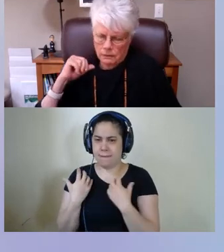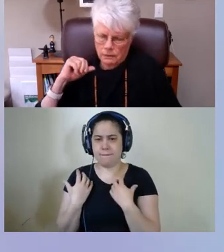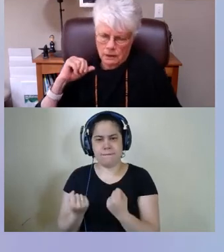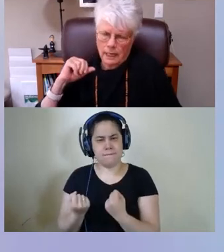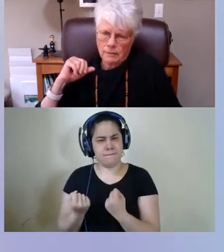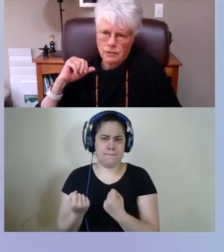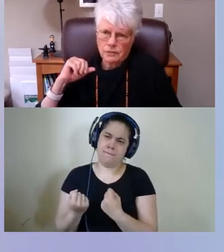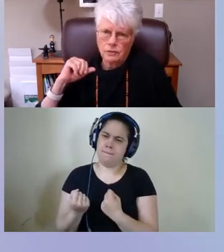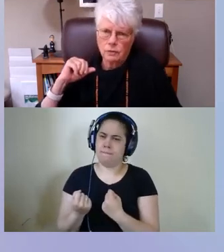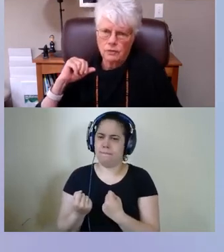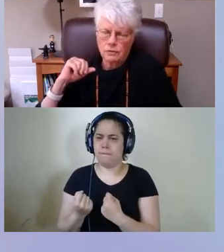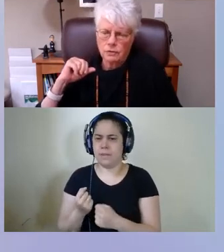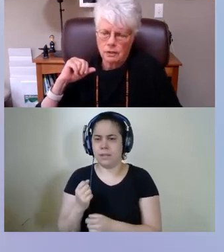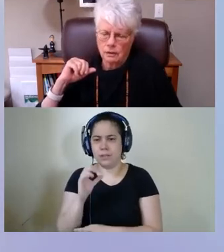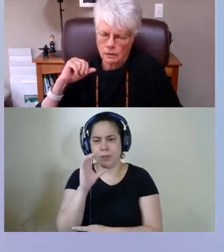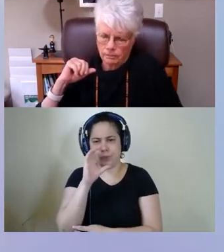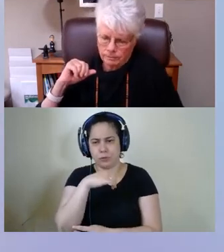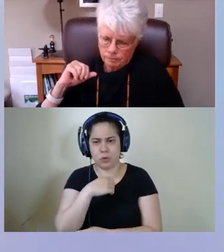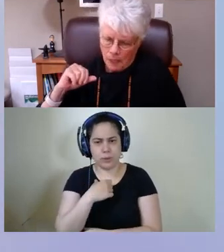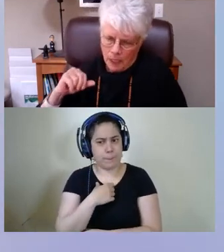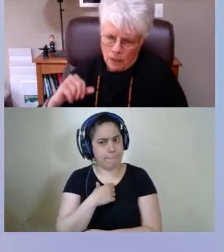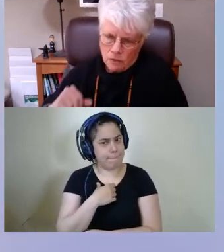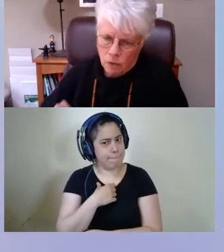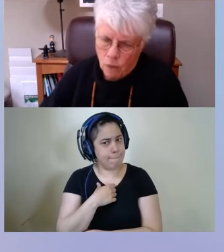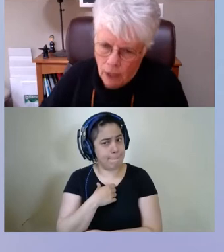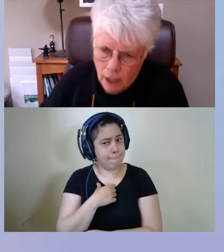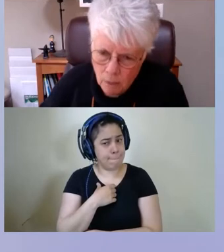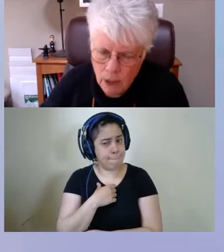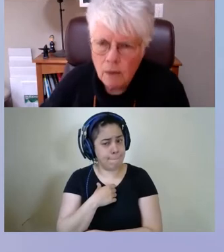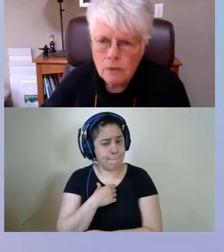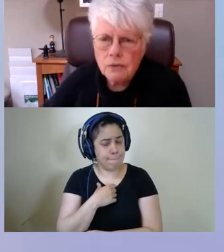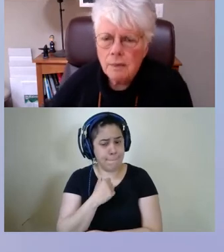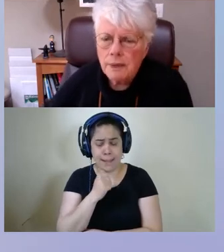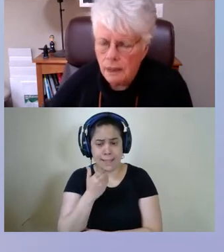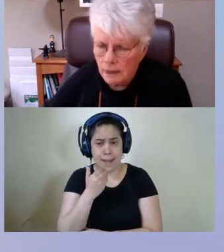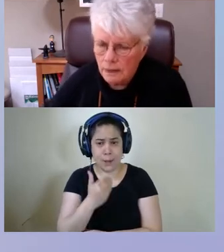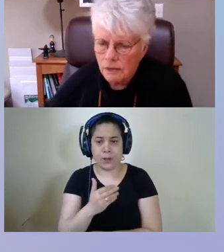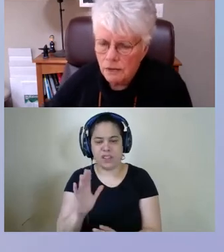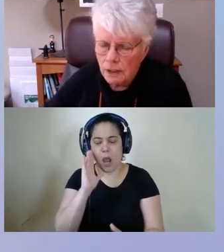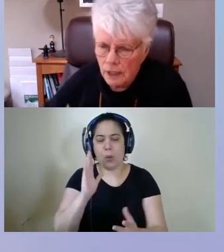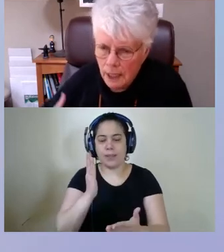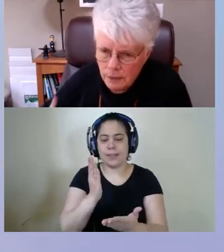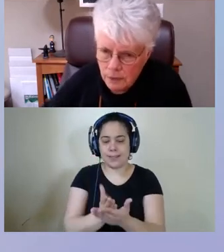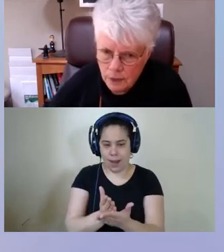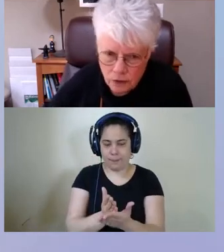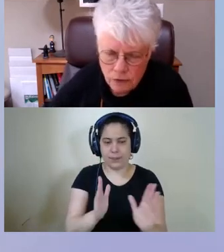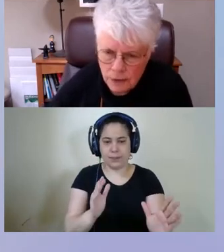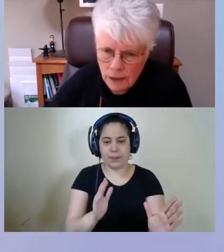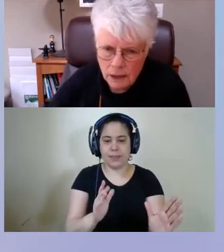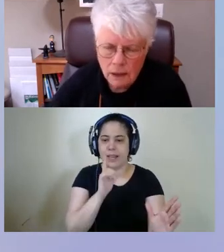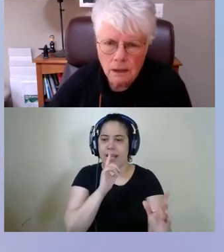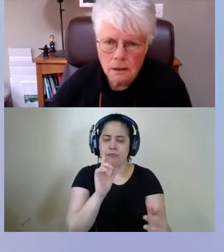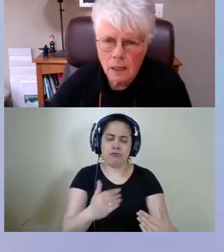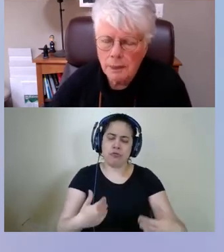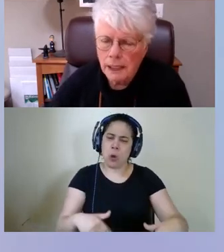feel and have a sense that you existed at all. So I'll stop there. This is an absolutely